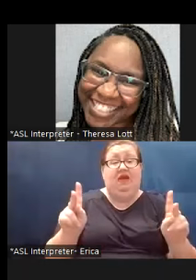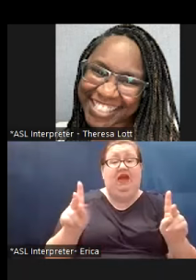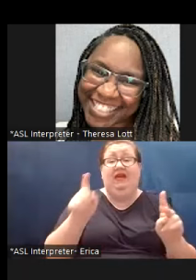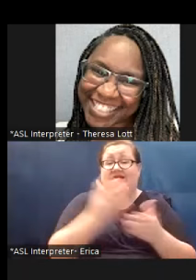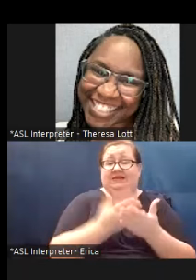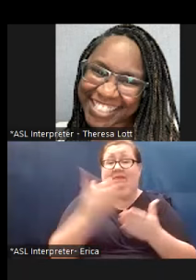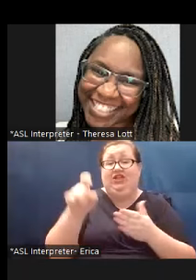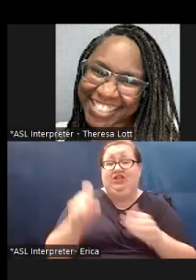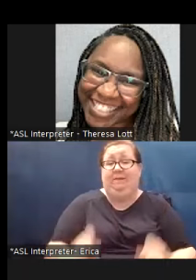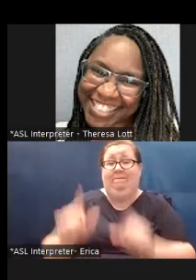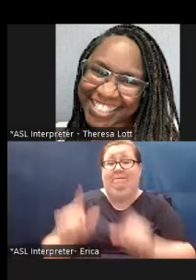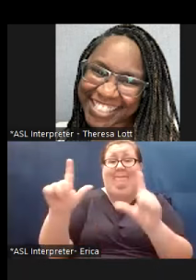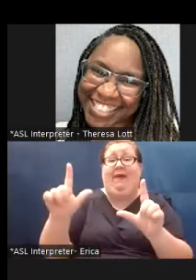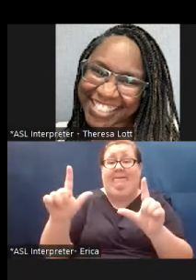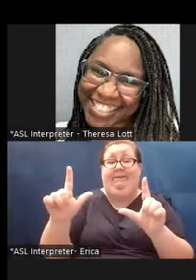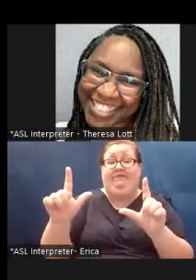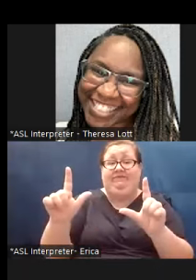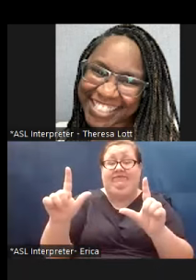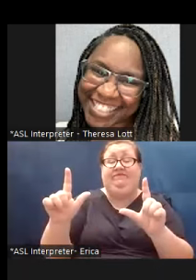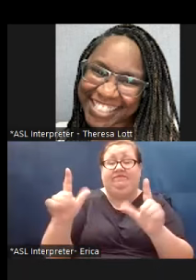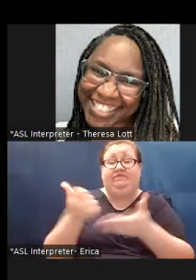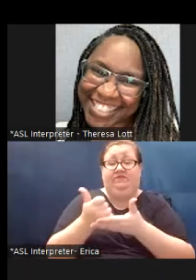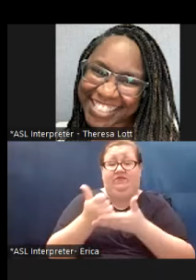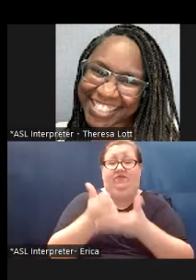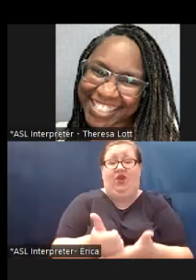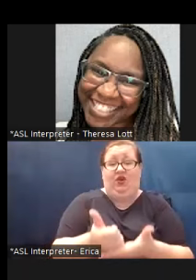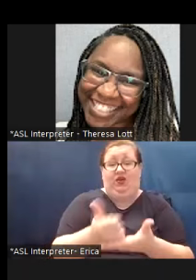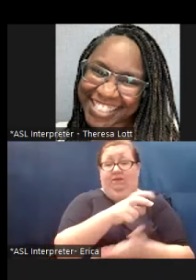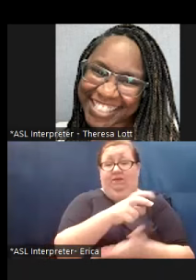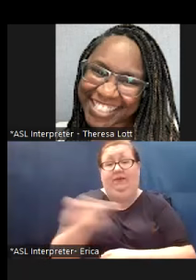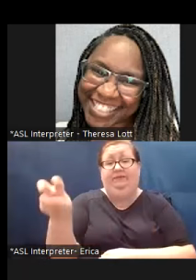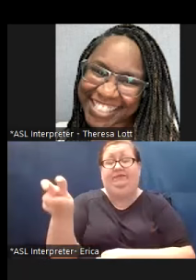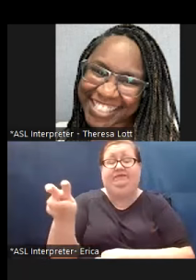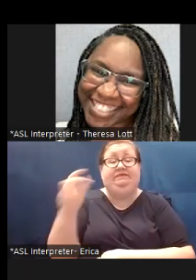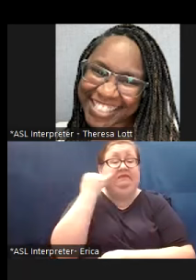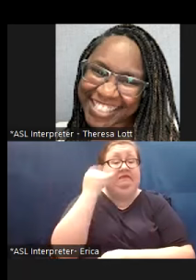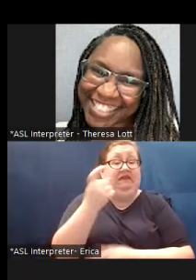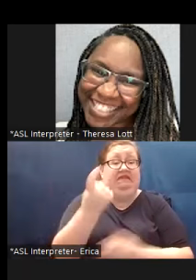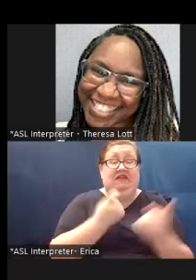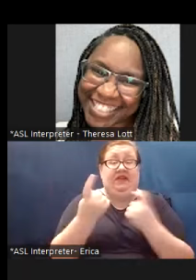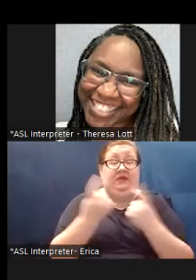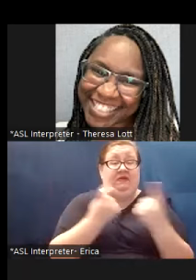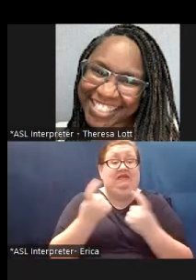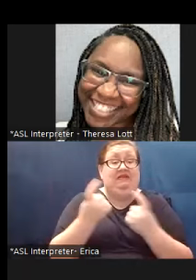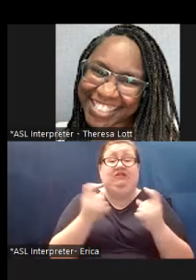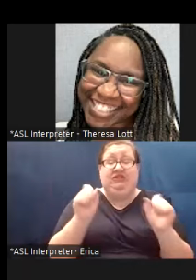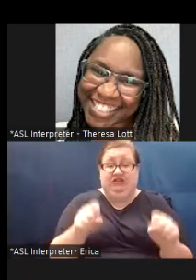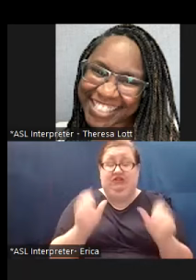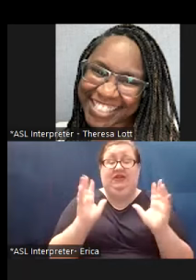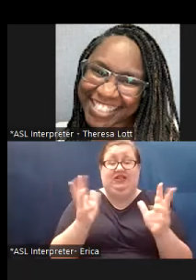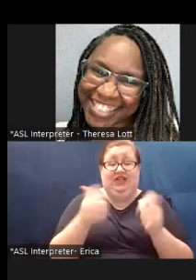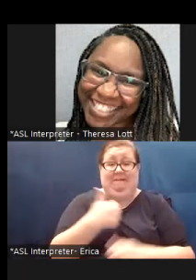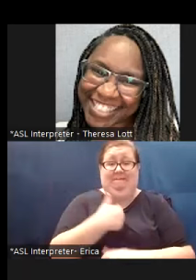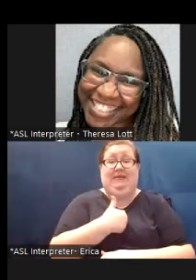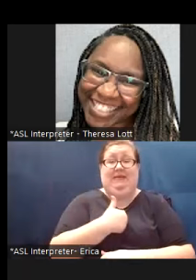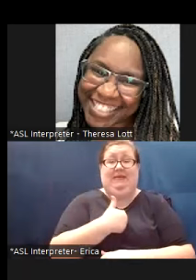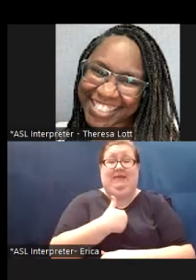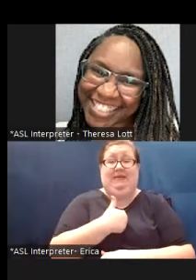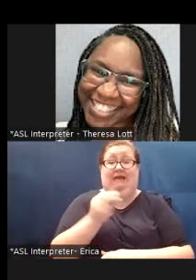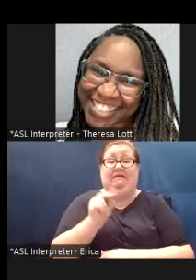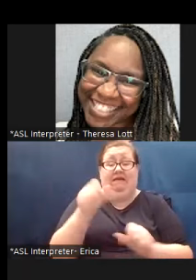up to help you get into a room, but if you have any questions, you can chat me and I'll be able to move